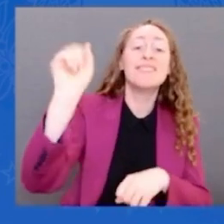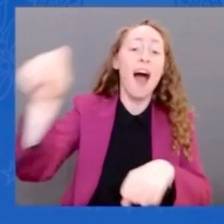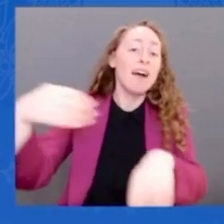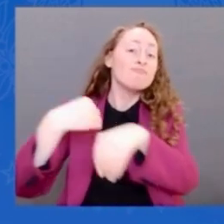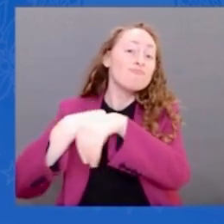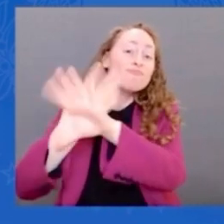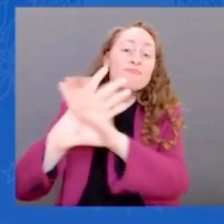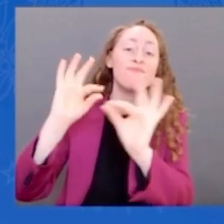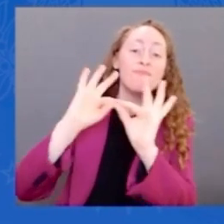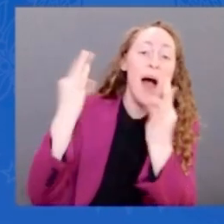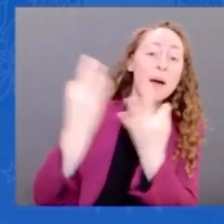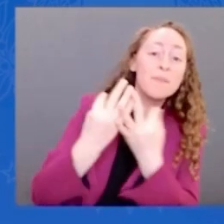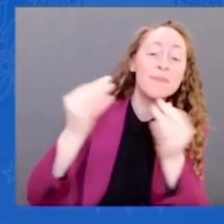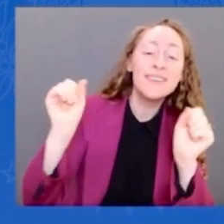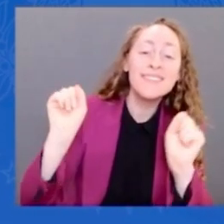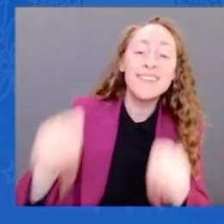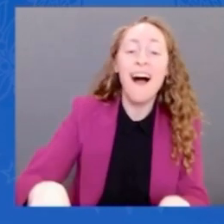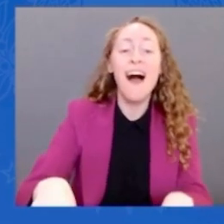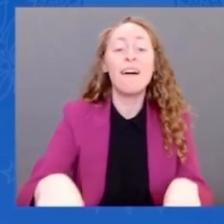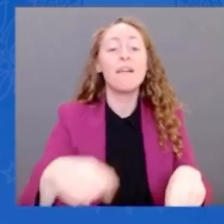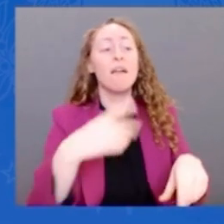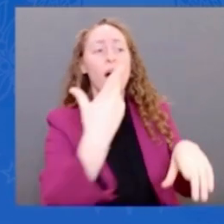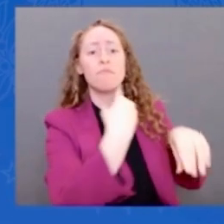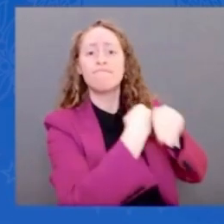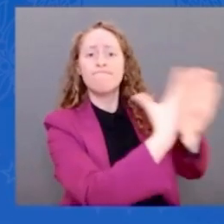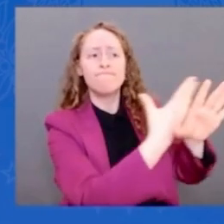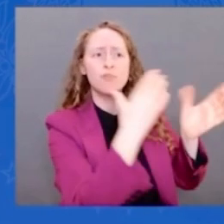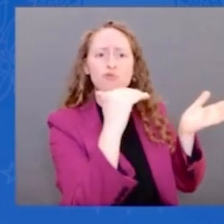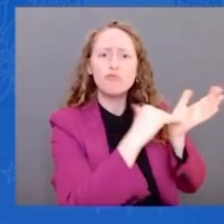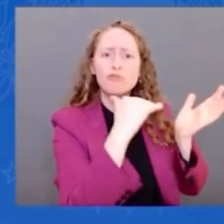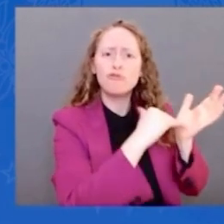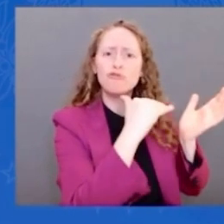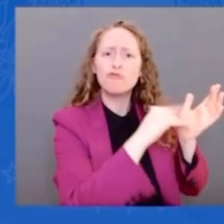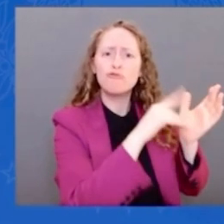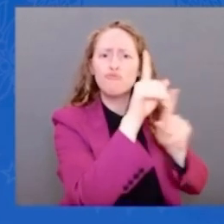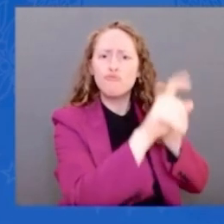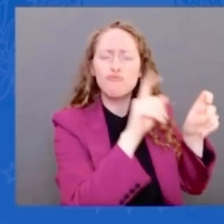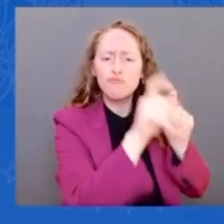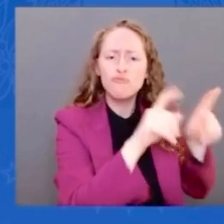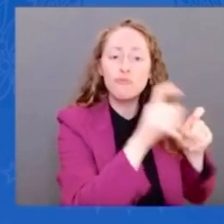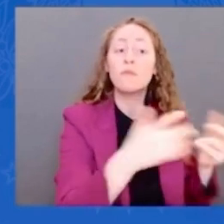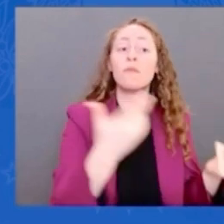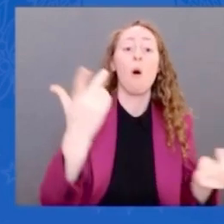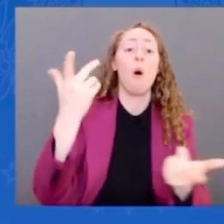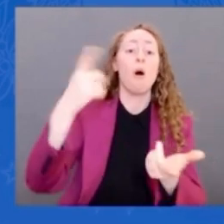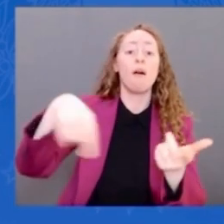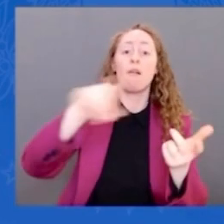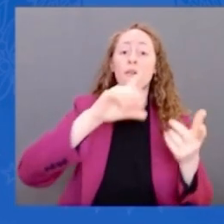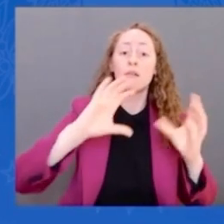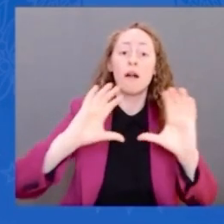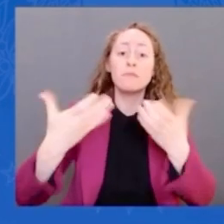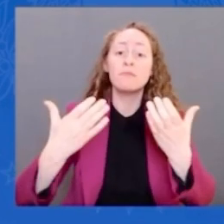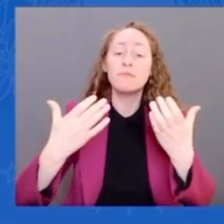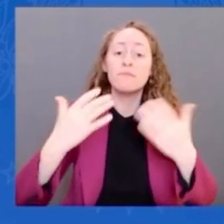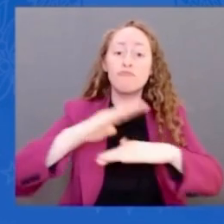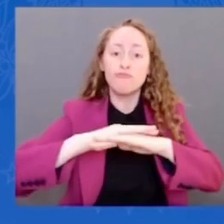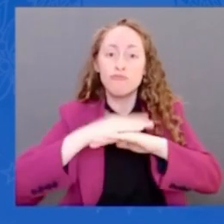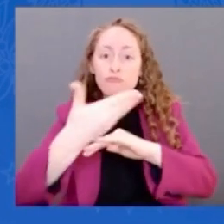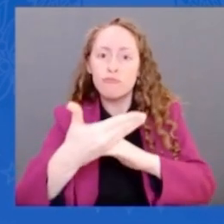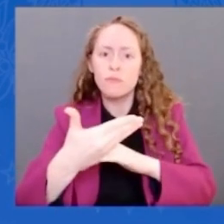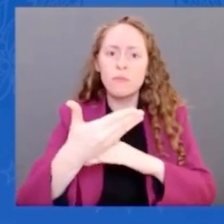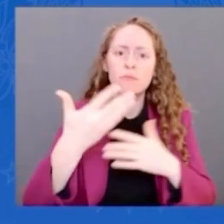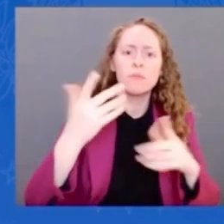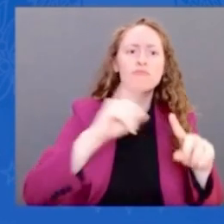access other necessary resources. And now that this critical service has